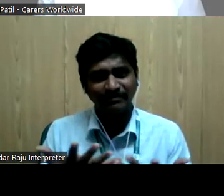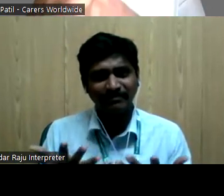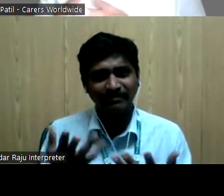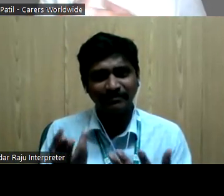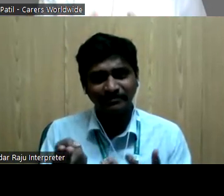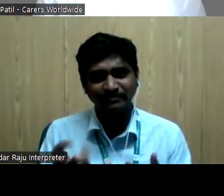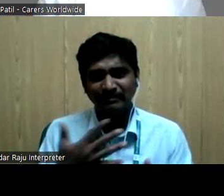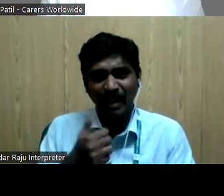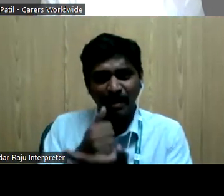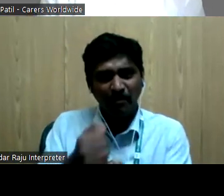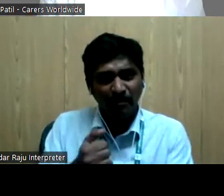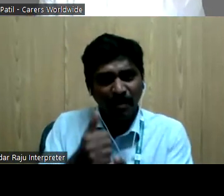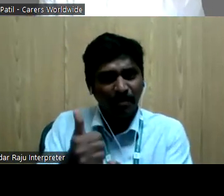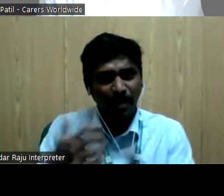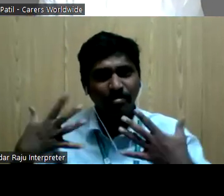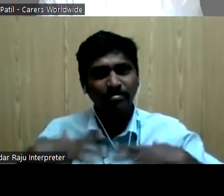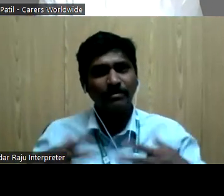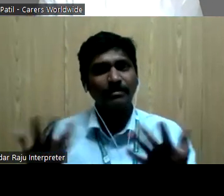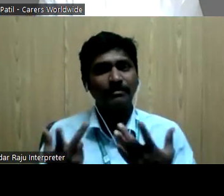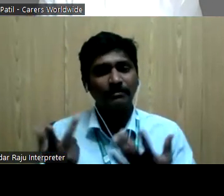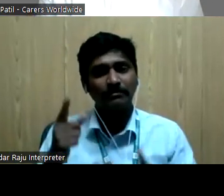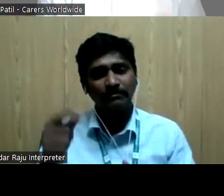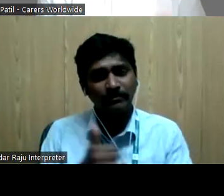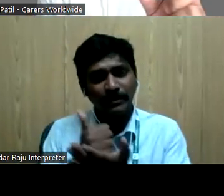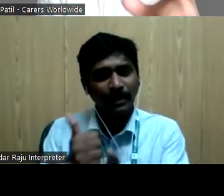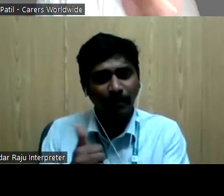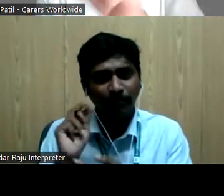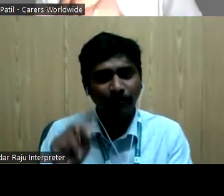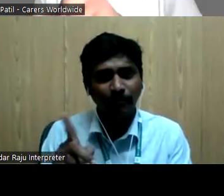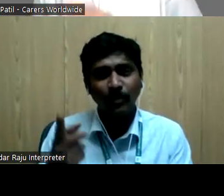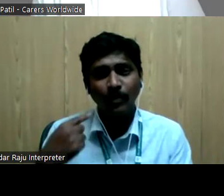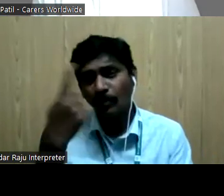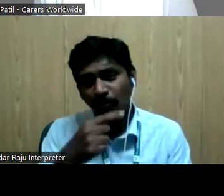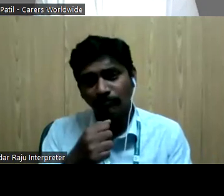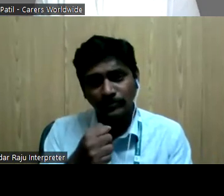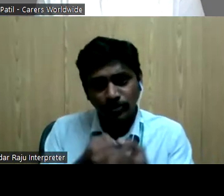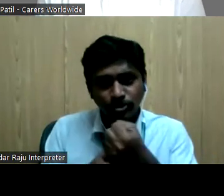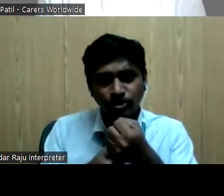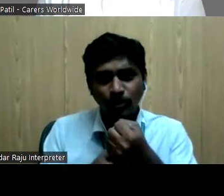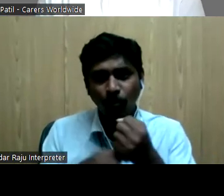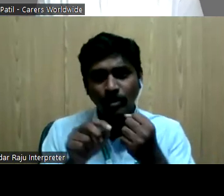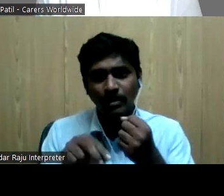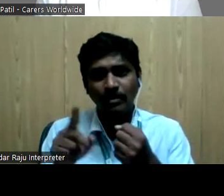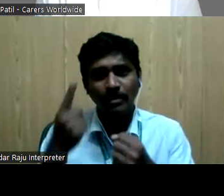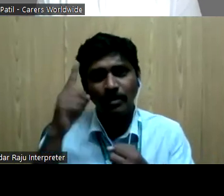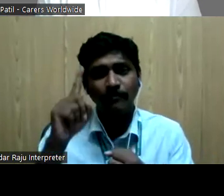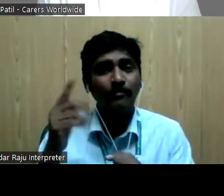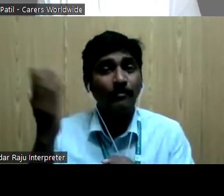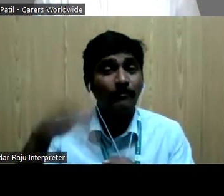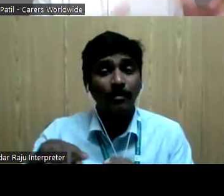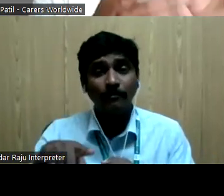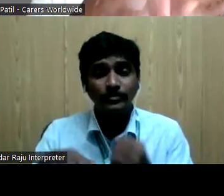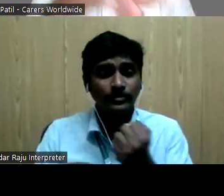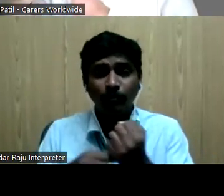information about the health background, the health condition, what needs to be done and whom to provide the support and all. This is all supported by the government.